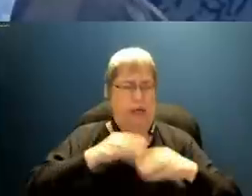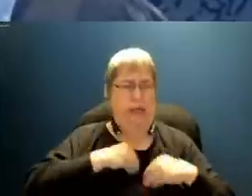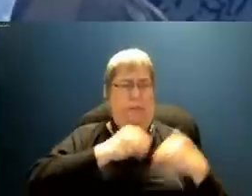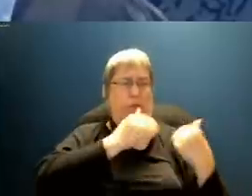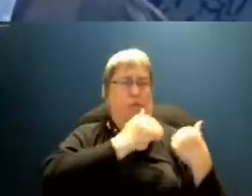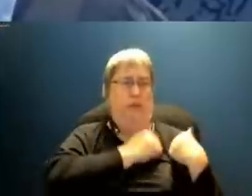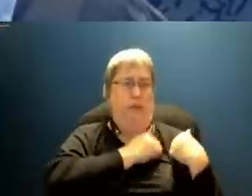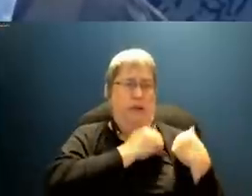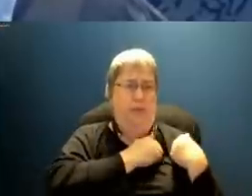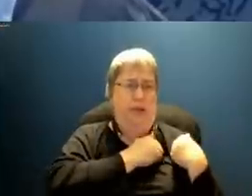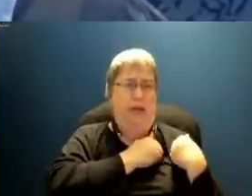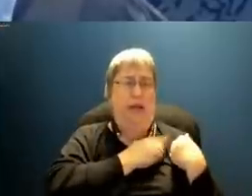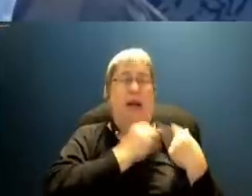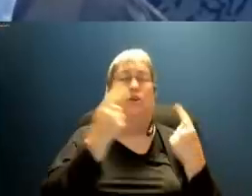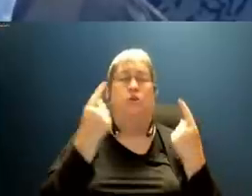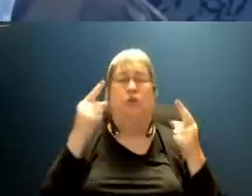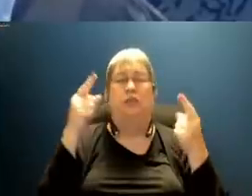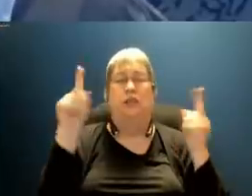and attained your goal.